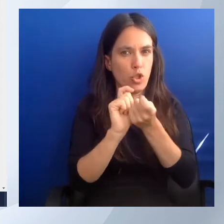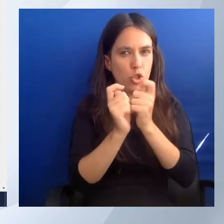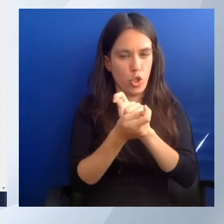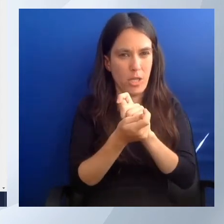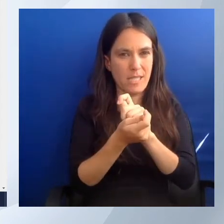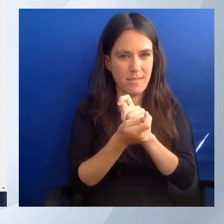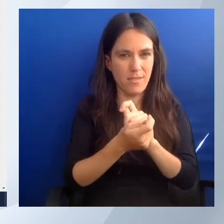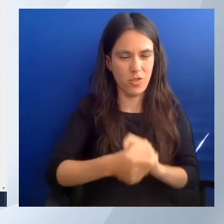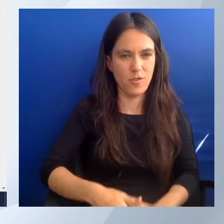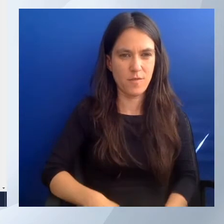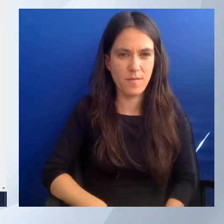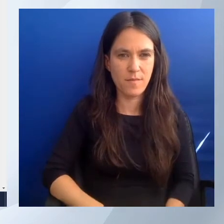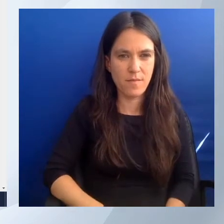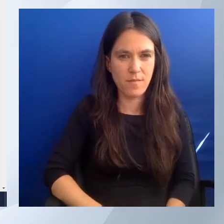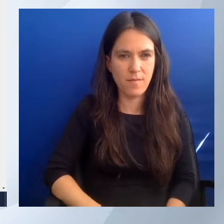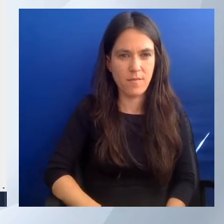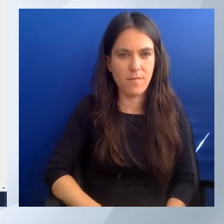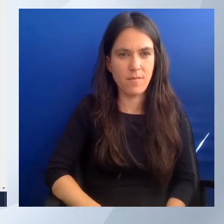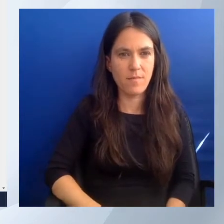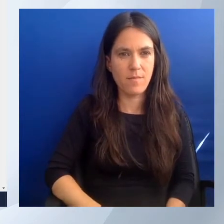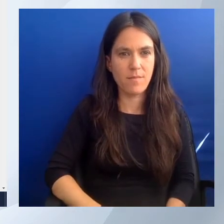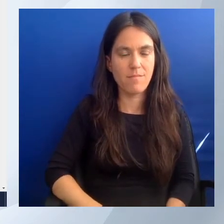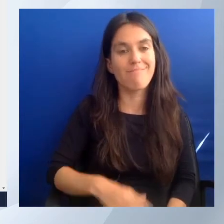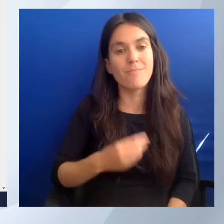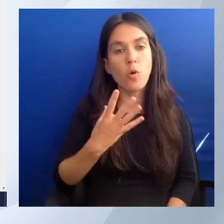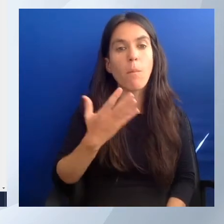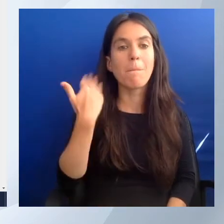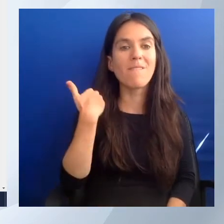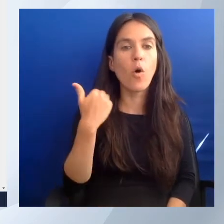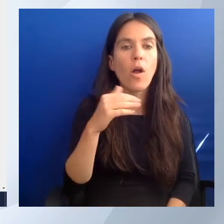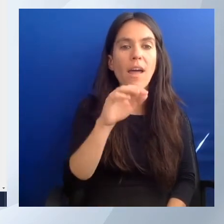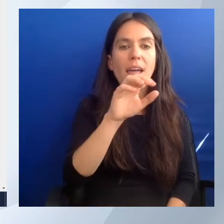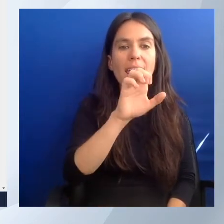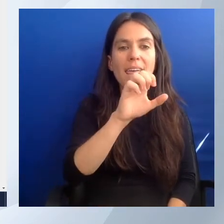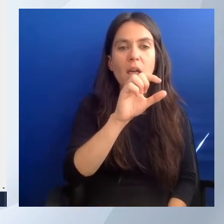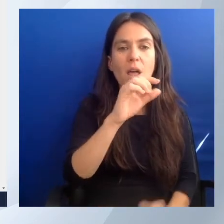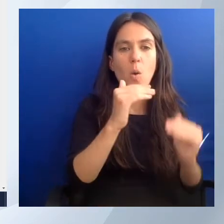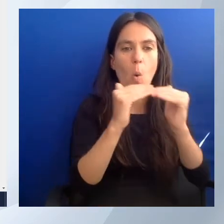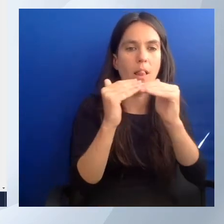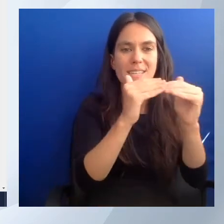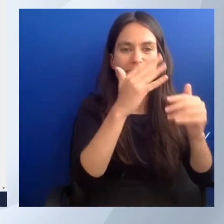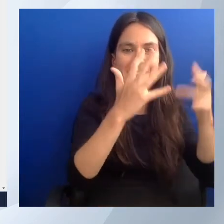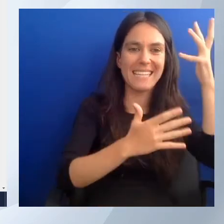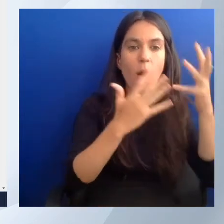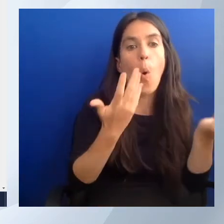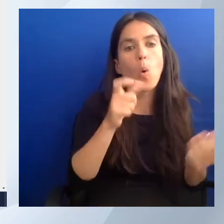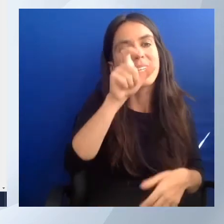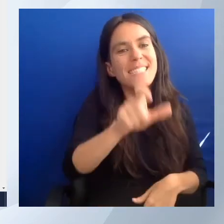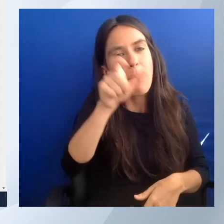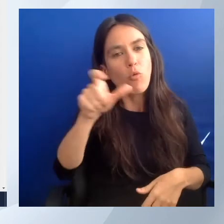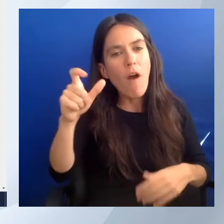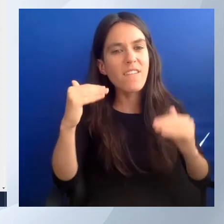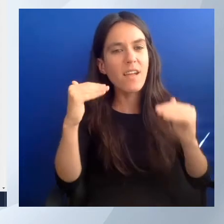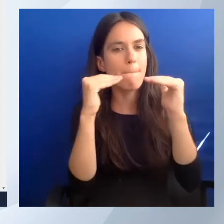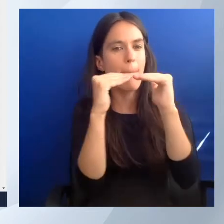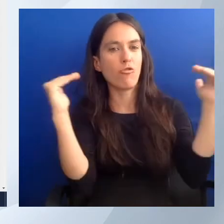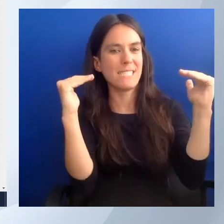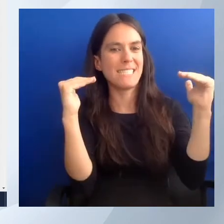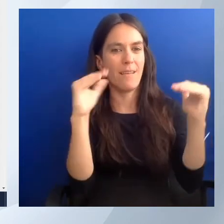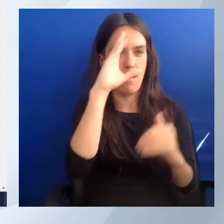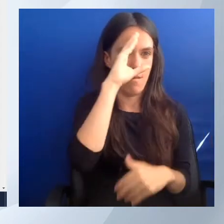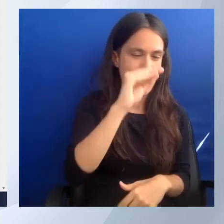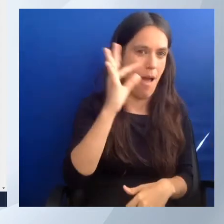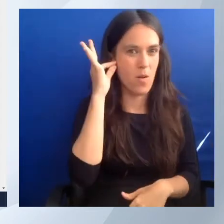field, or demographic parity, where I'm going to say, well, I know that income is an indirect pointer to